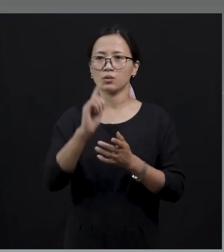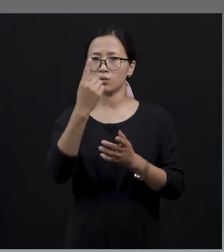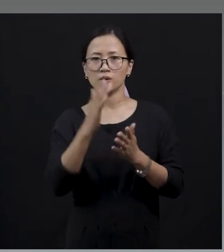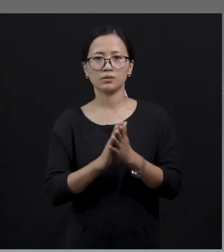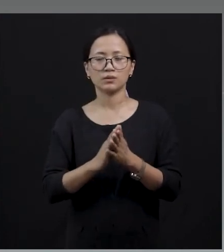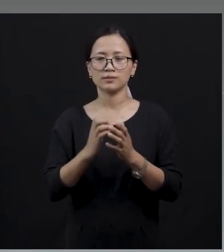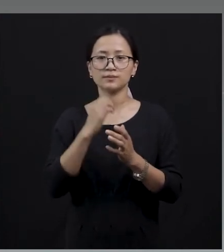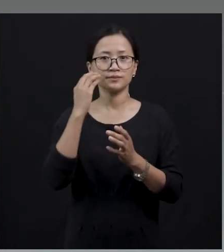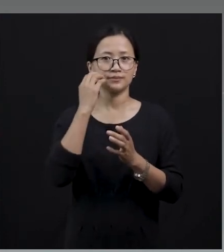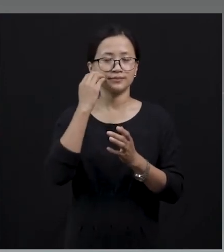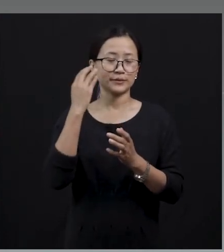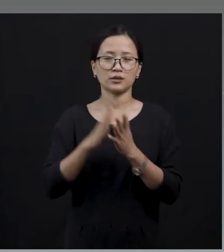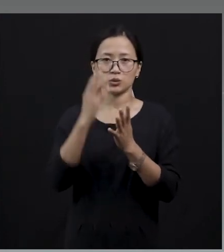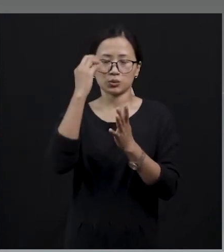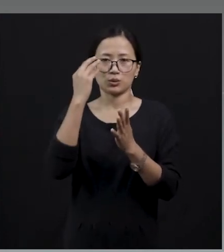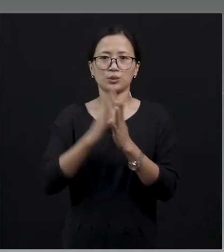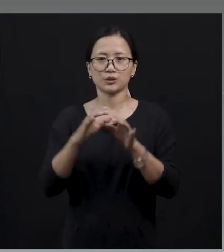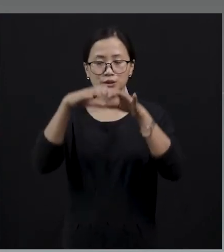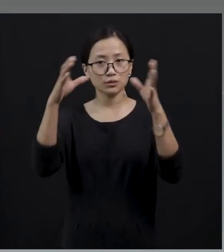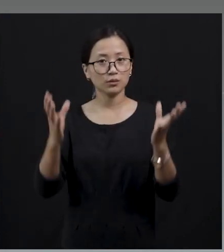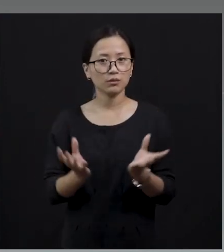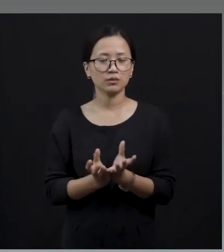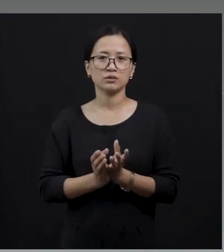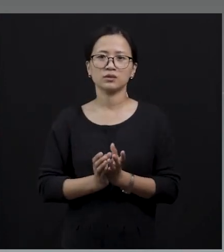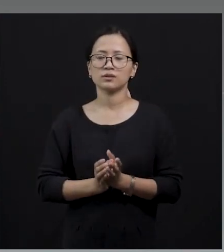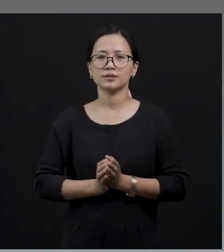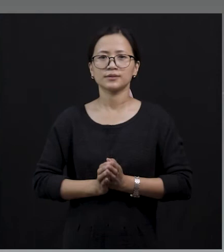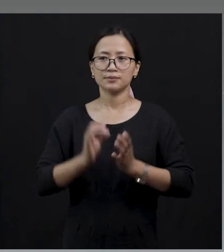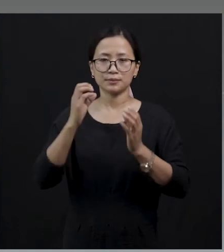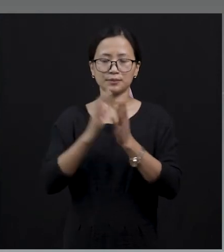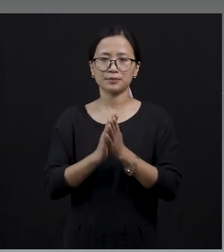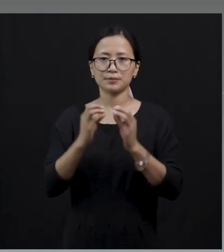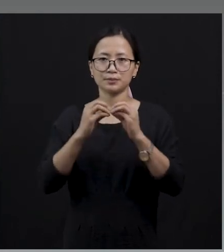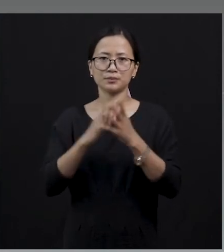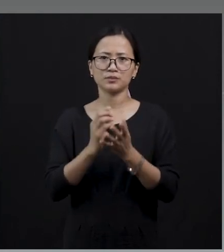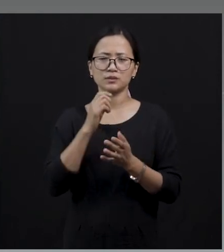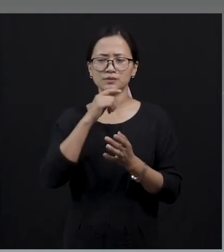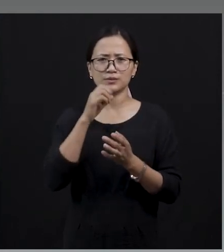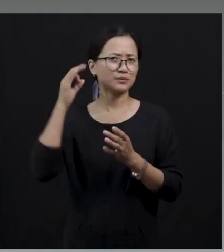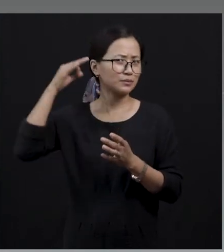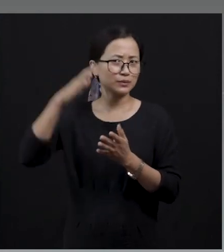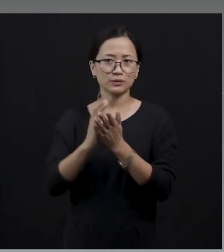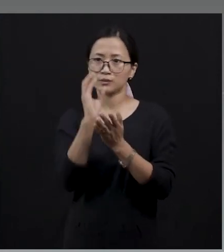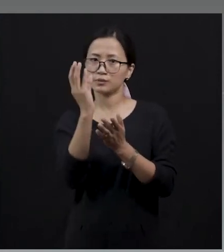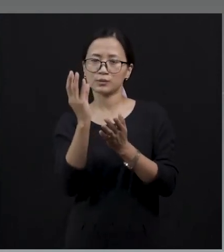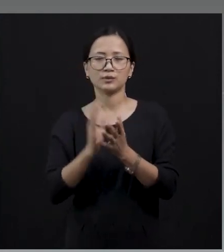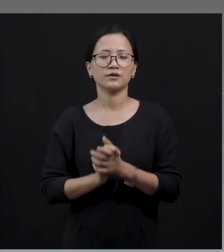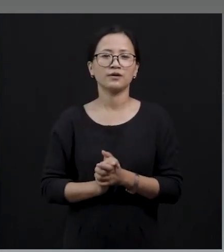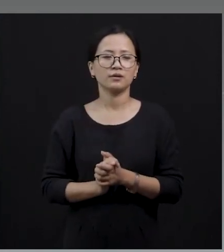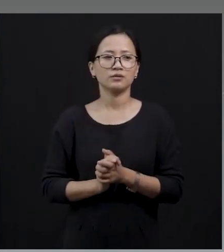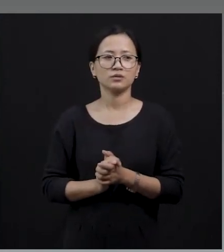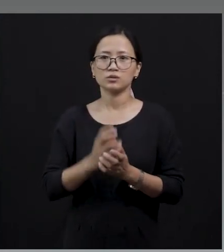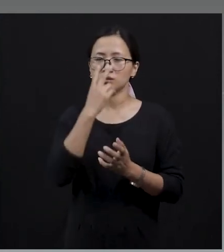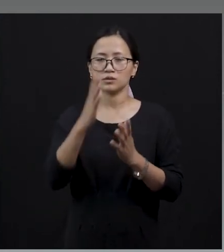here. But you can see that the brinjal is small and very light, right? And the pumpkin is big and very heavy. So